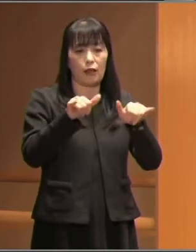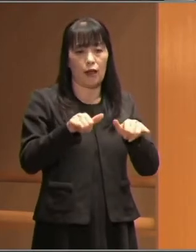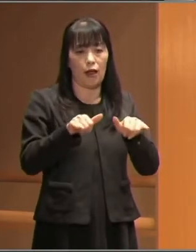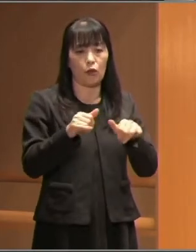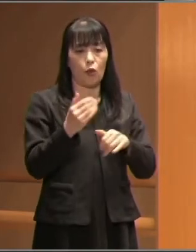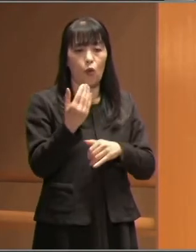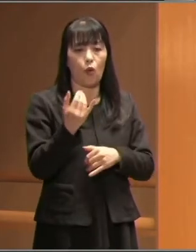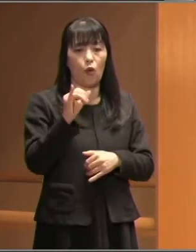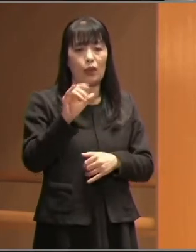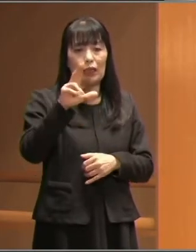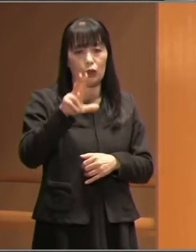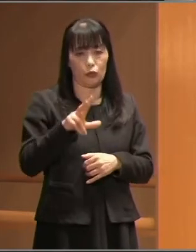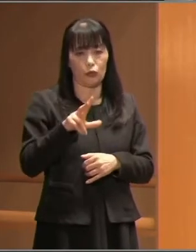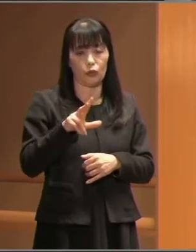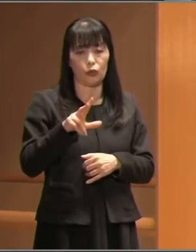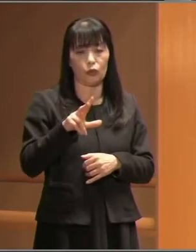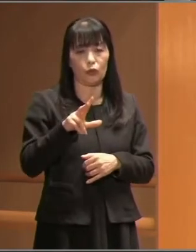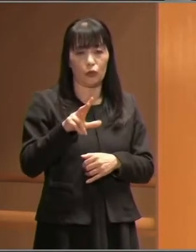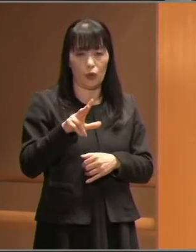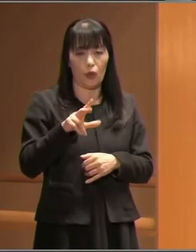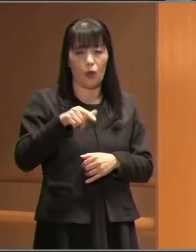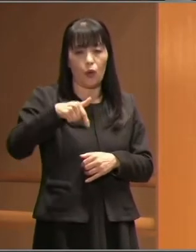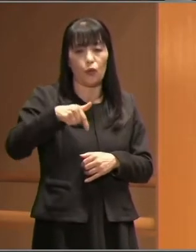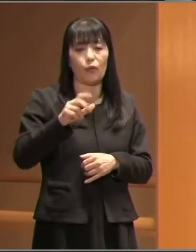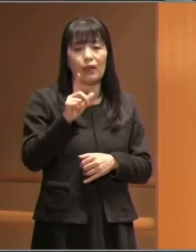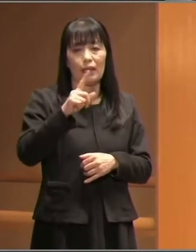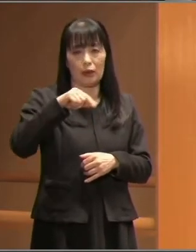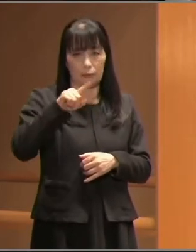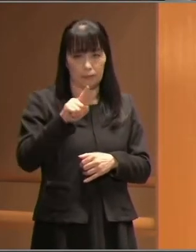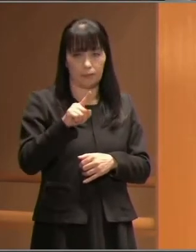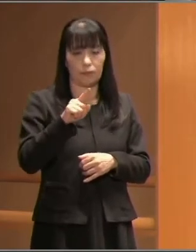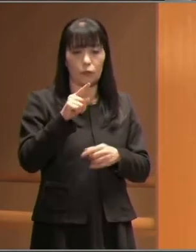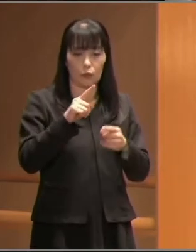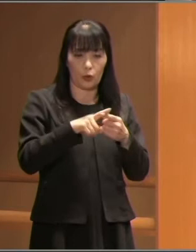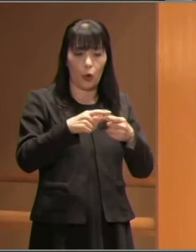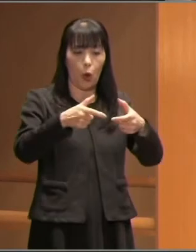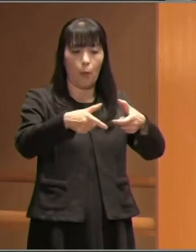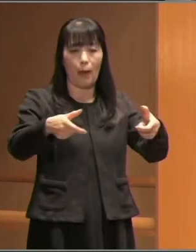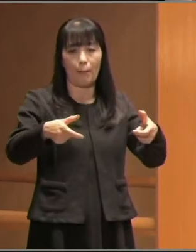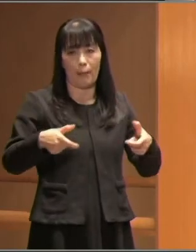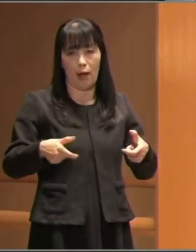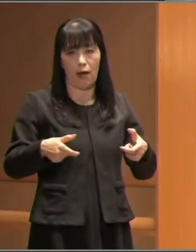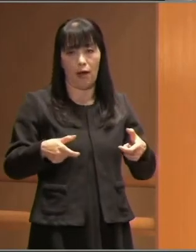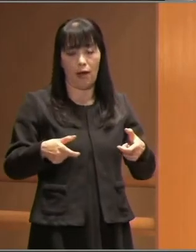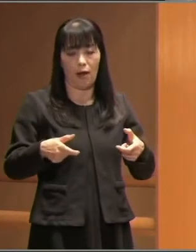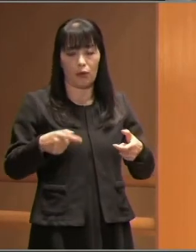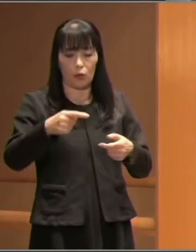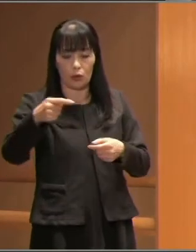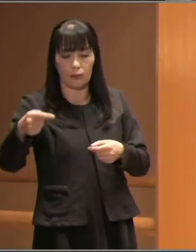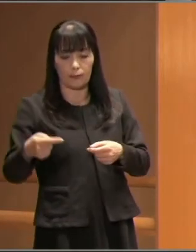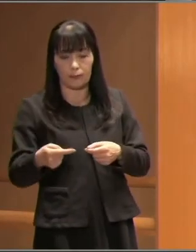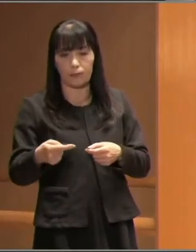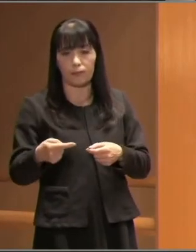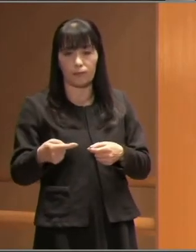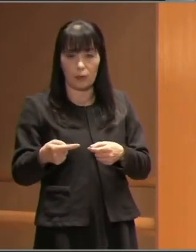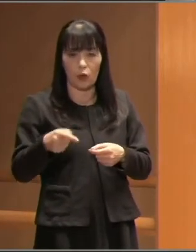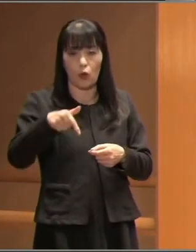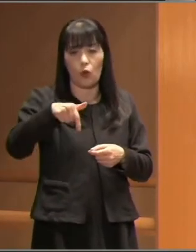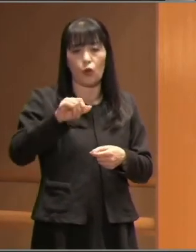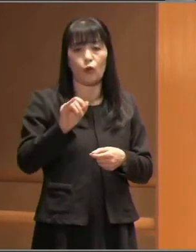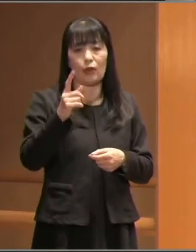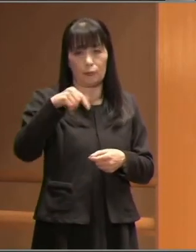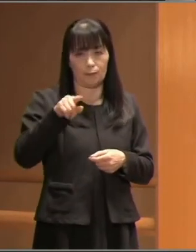that vehicle. And this is the wheel fin and also the bumper